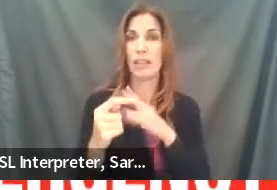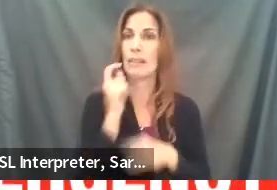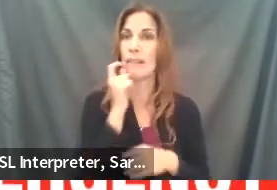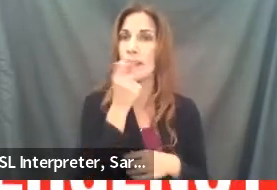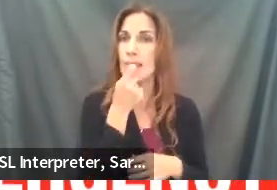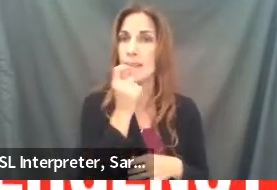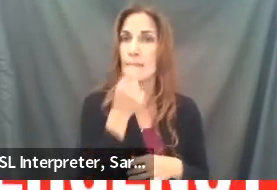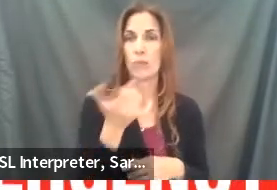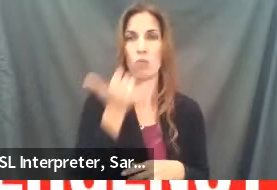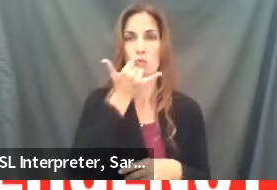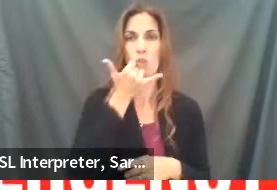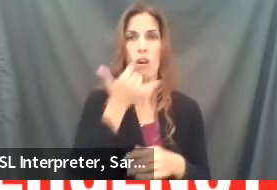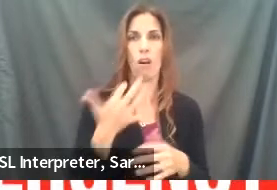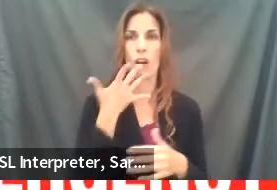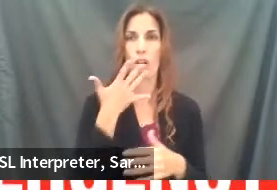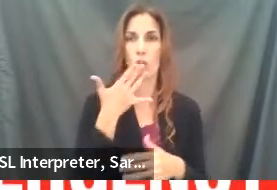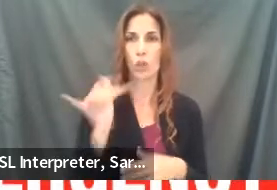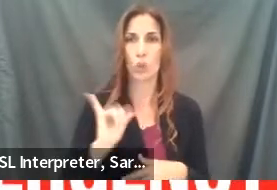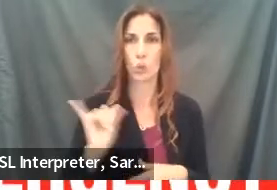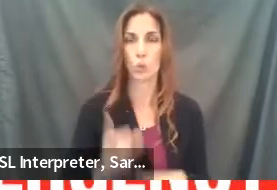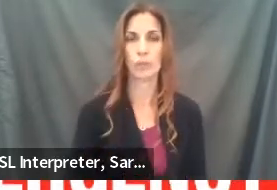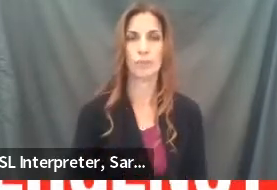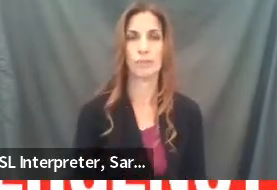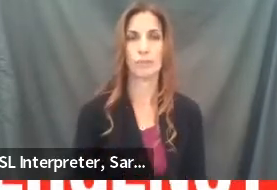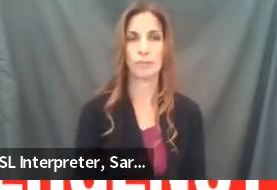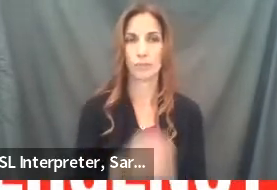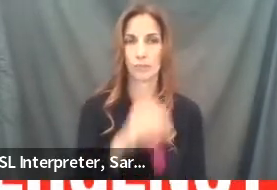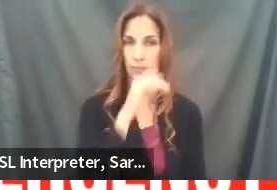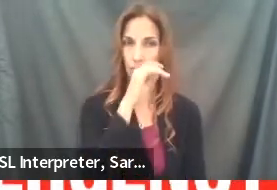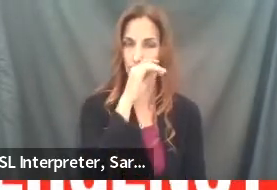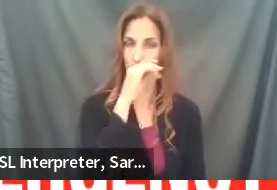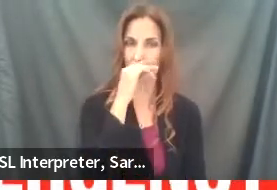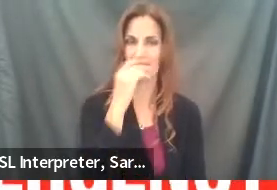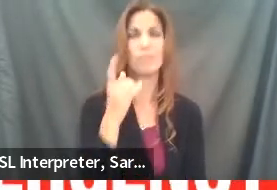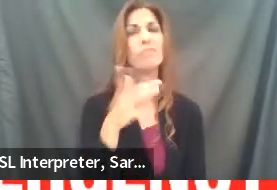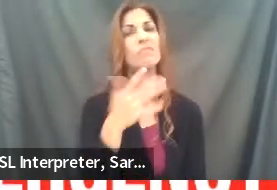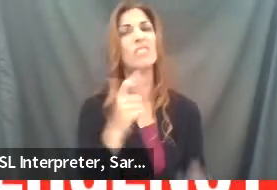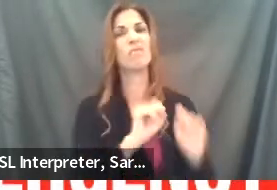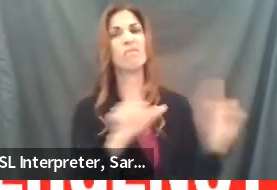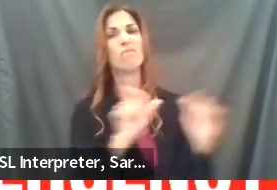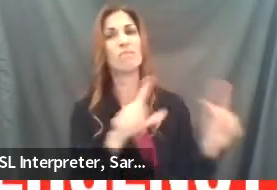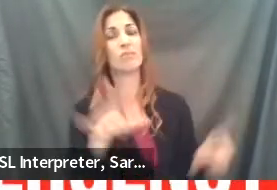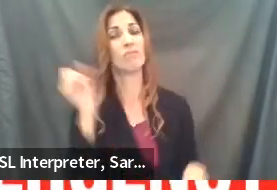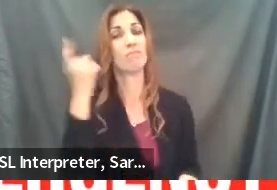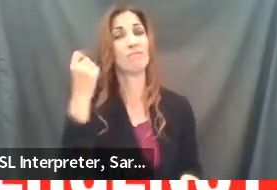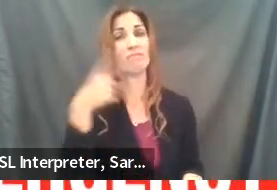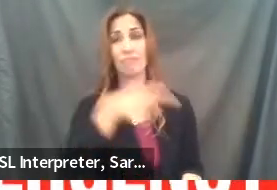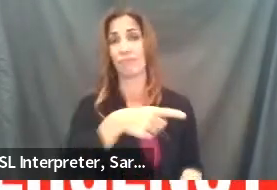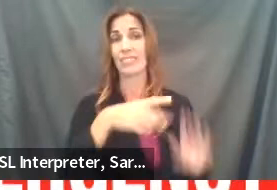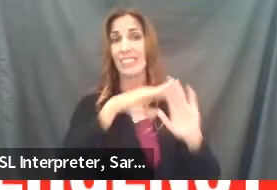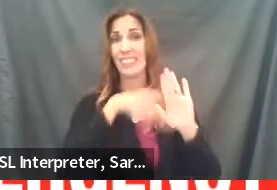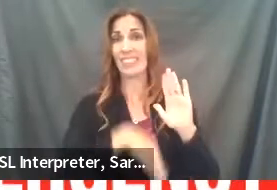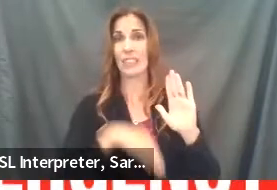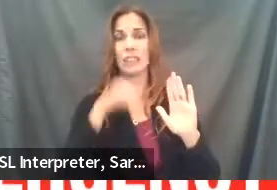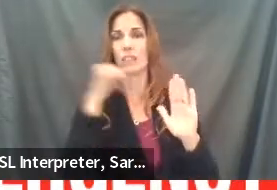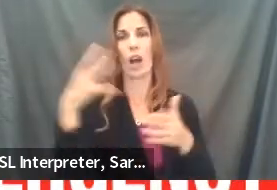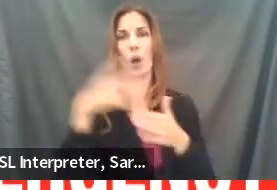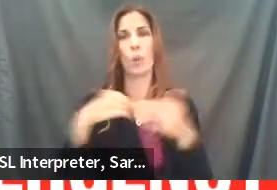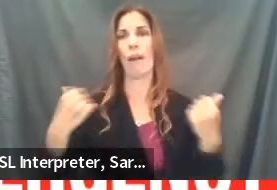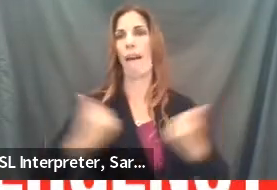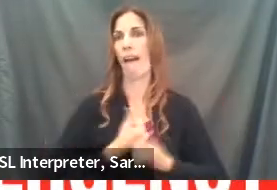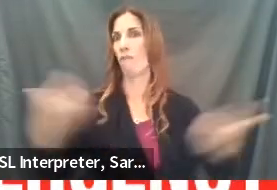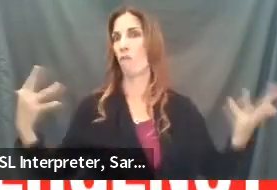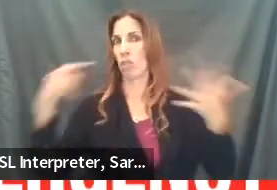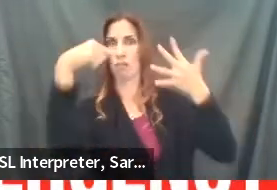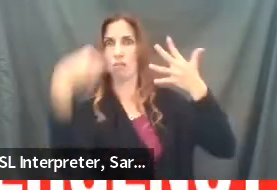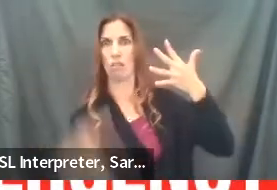For both of these slides that I went over and talked over, this list does not include all the possible symptoms.